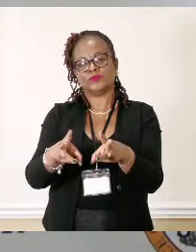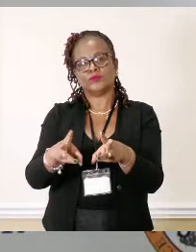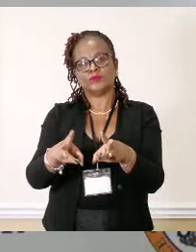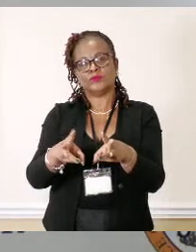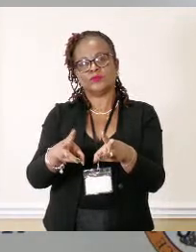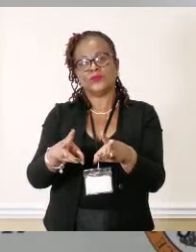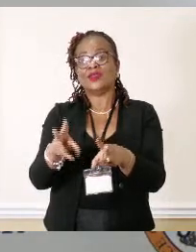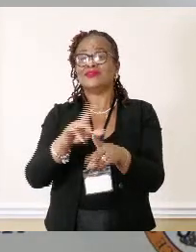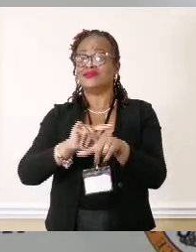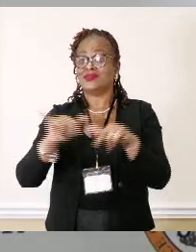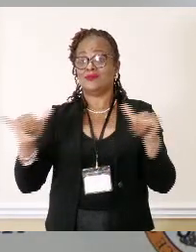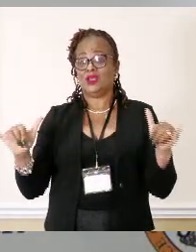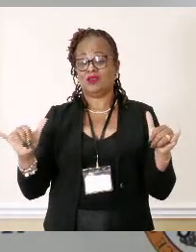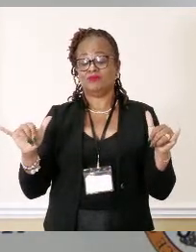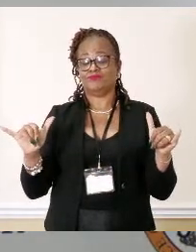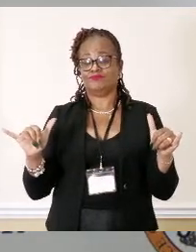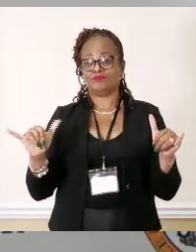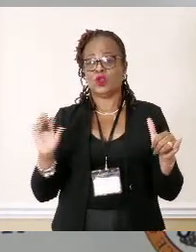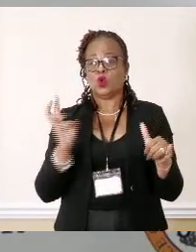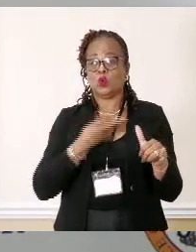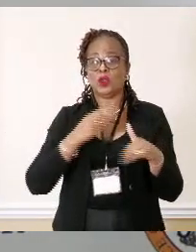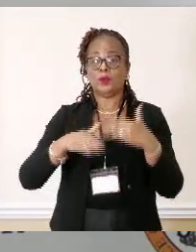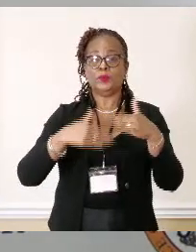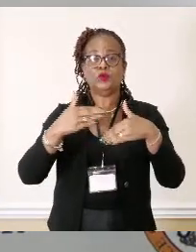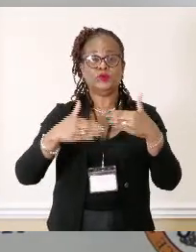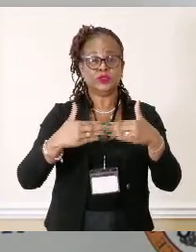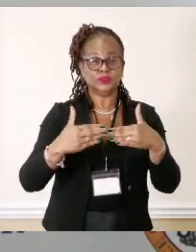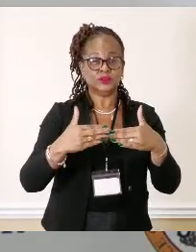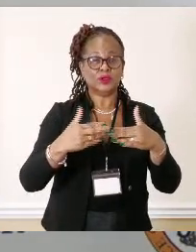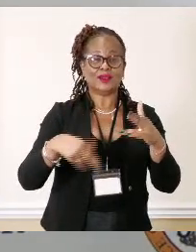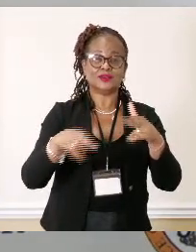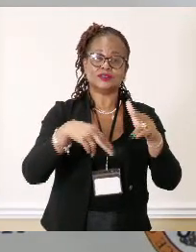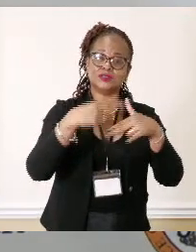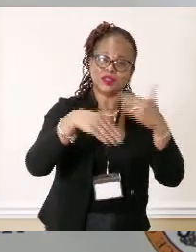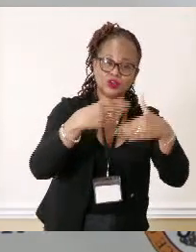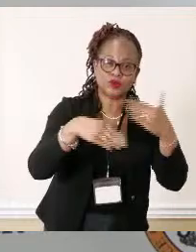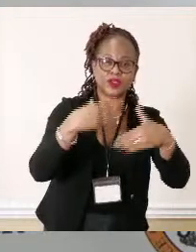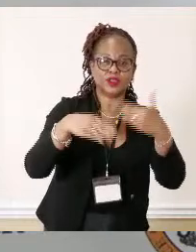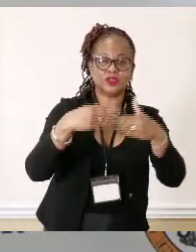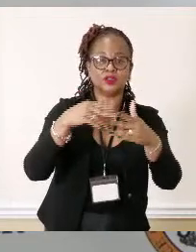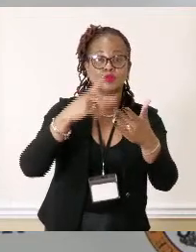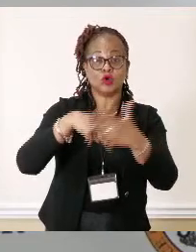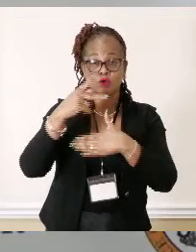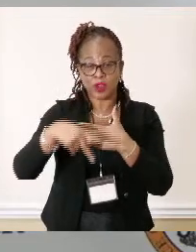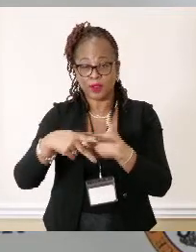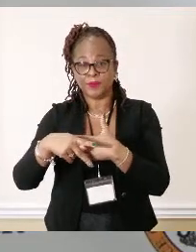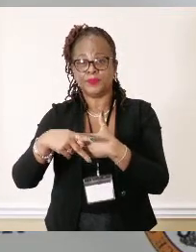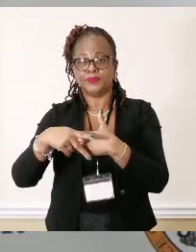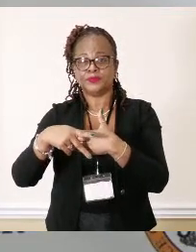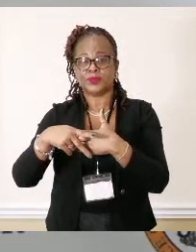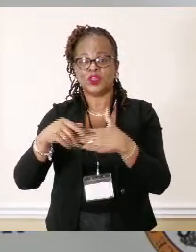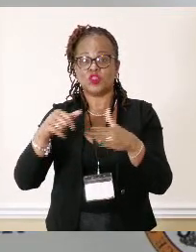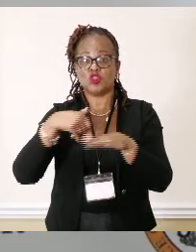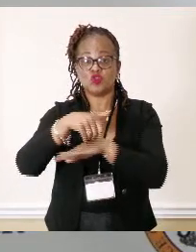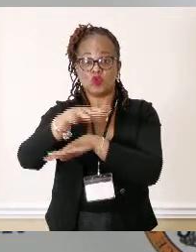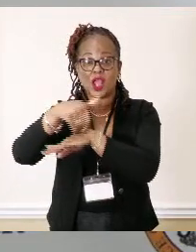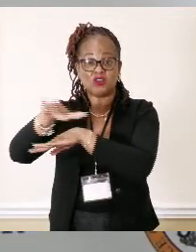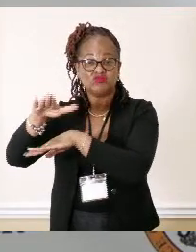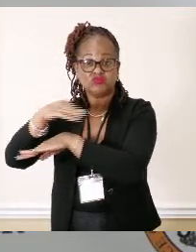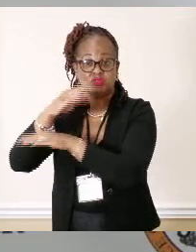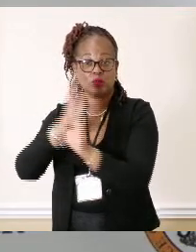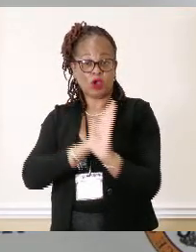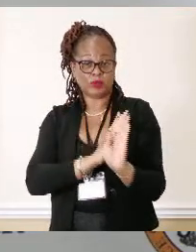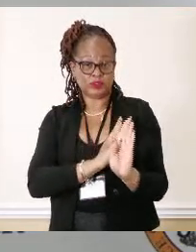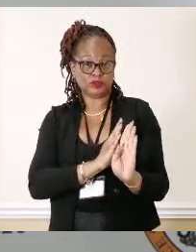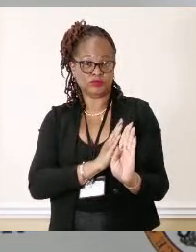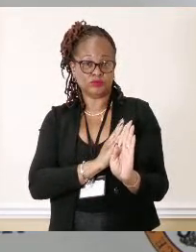At the same time, we are moving to accelerate the vaccination program throughout the Bahamas.